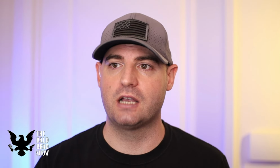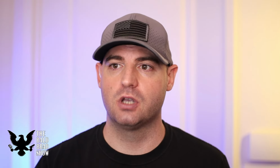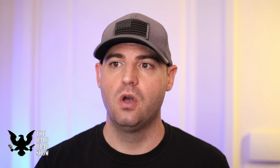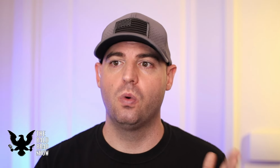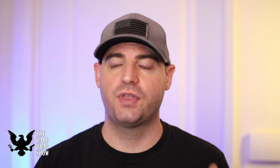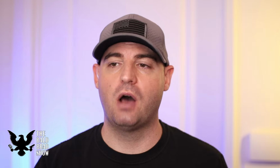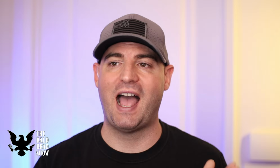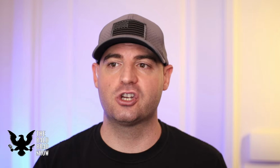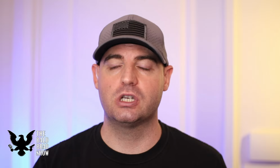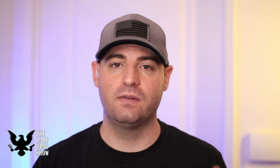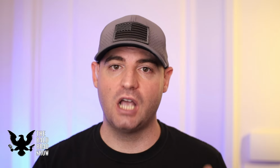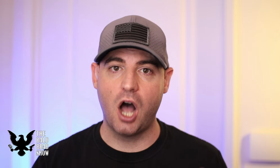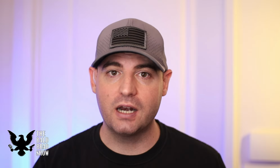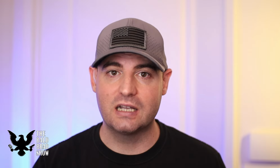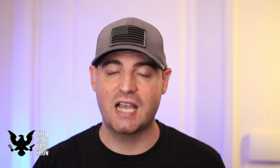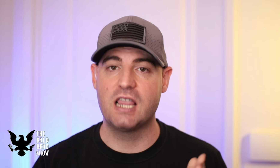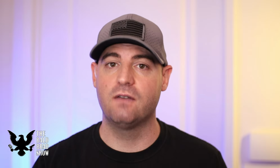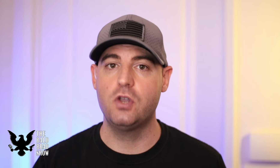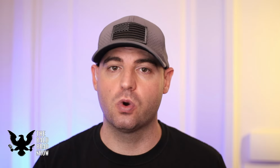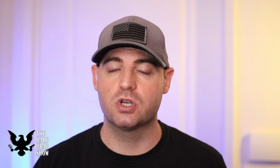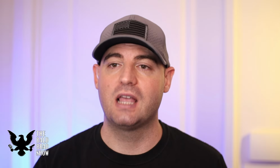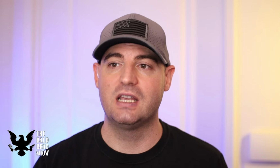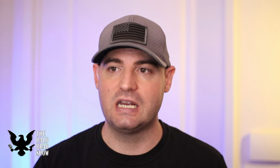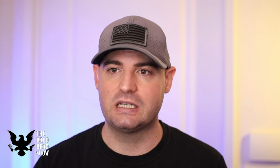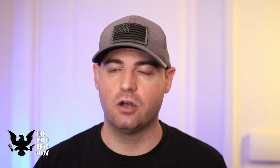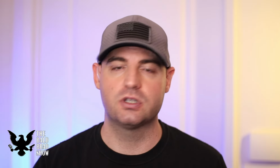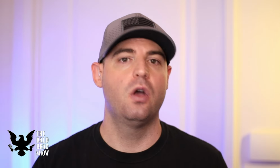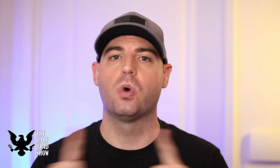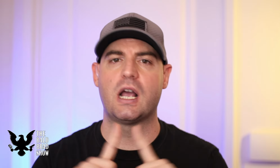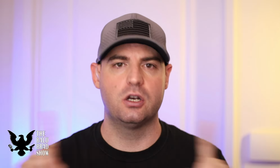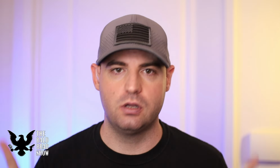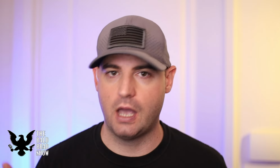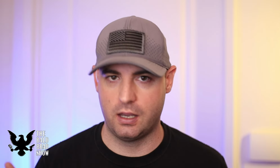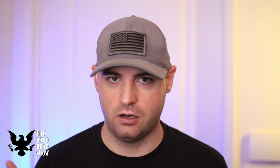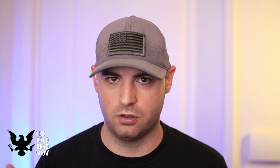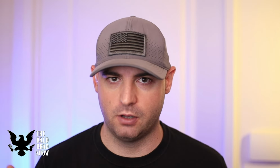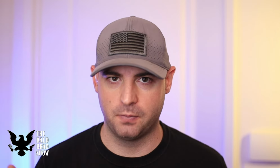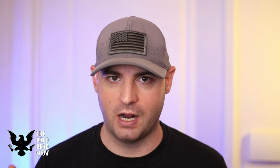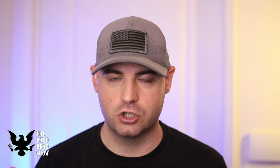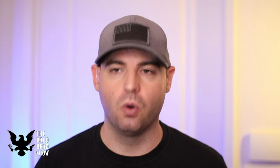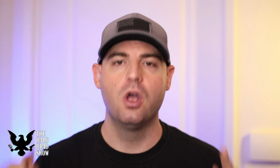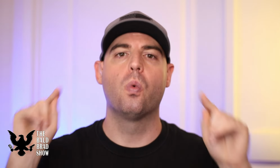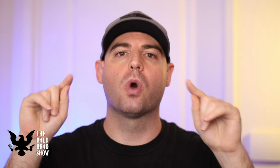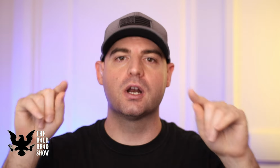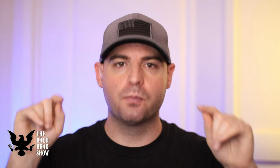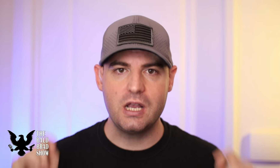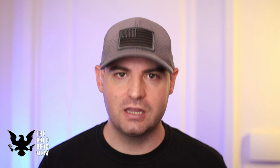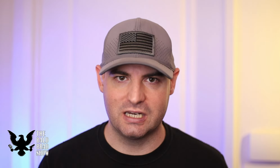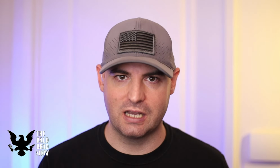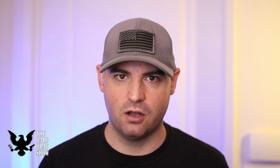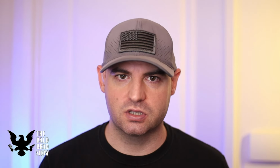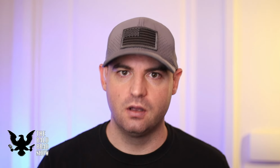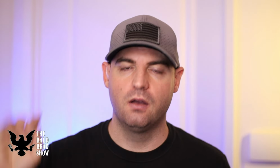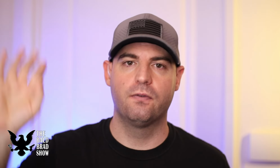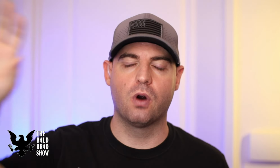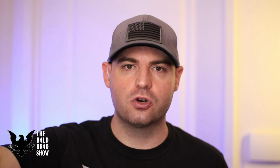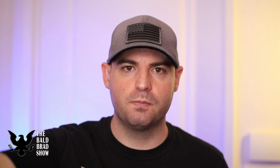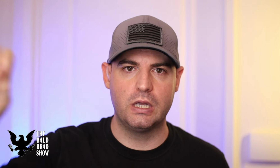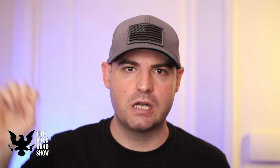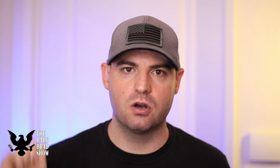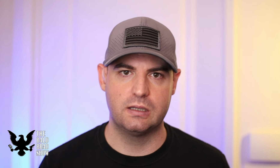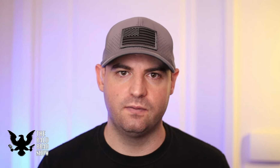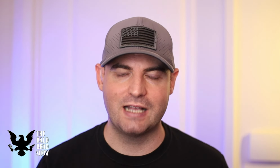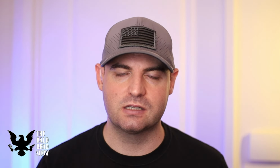certain things without actually giving the audience and the viewers the details. We're not going to do that here on the Bald Brad Show. We're going to bring you the details.